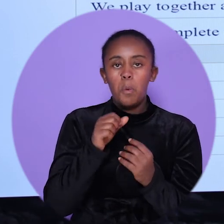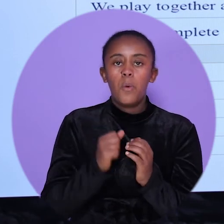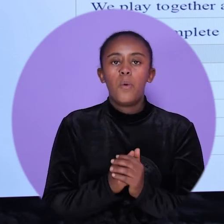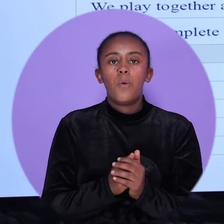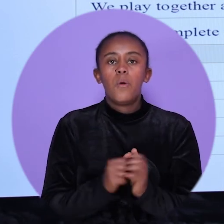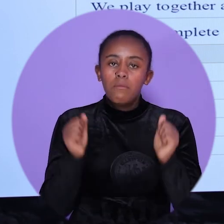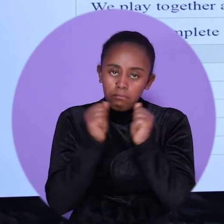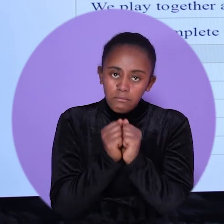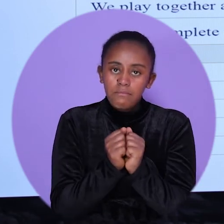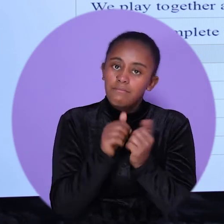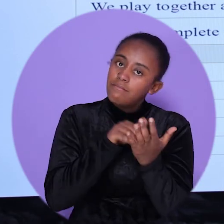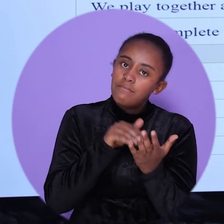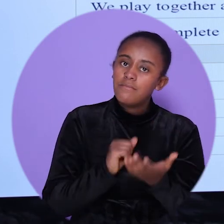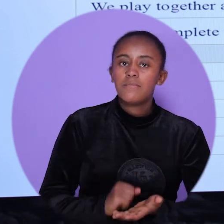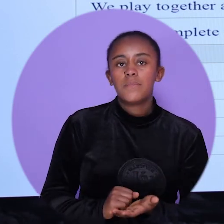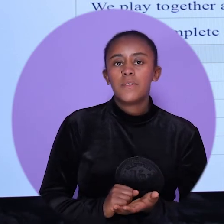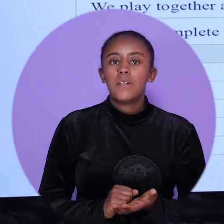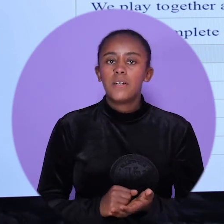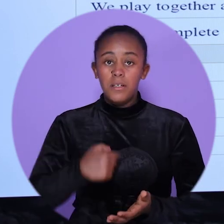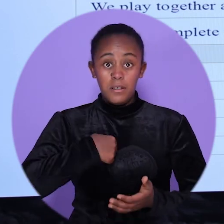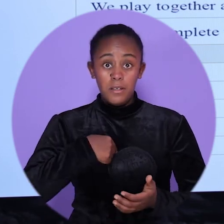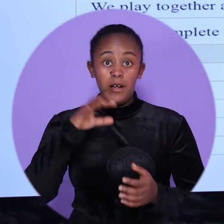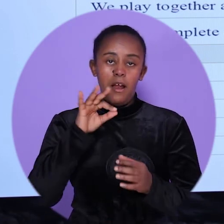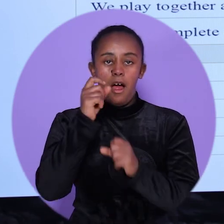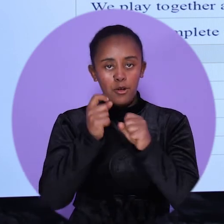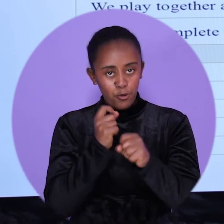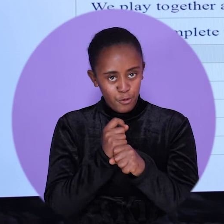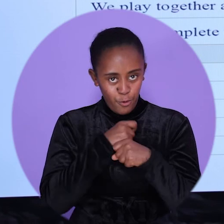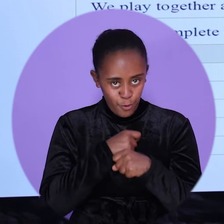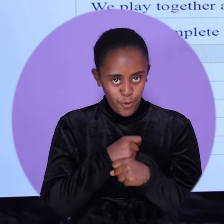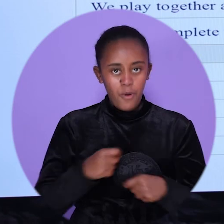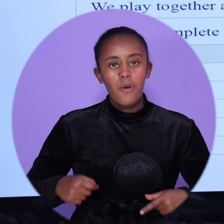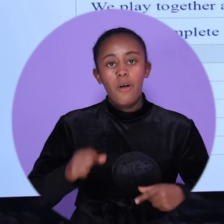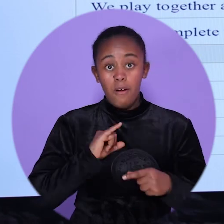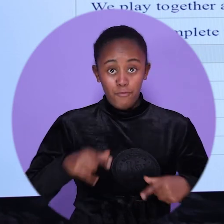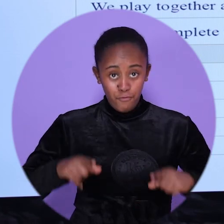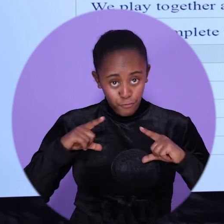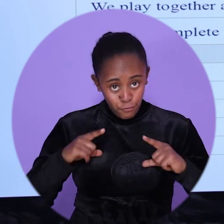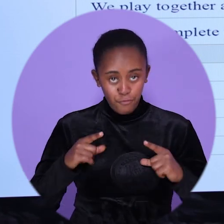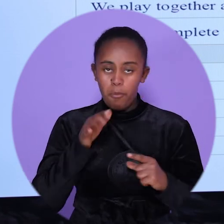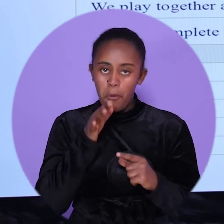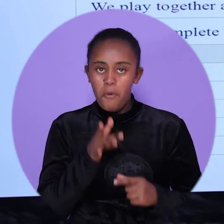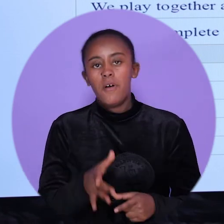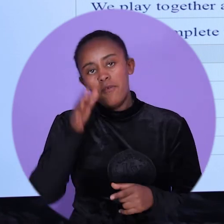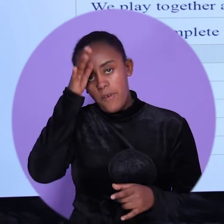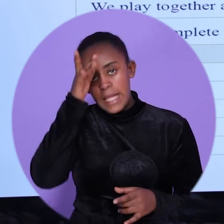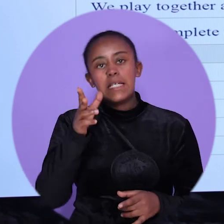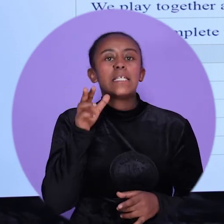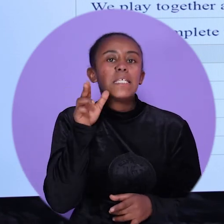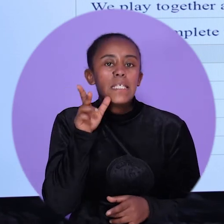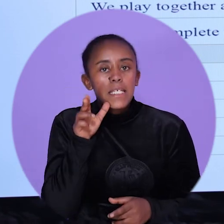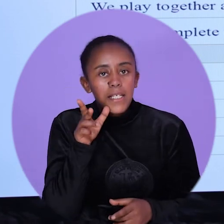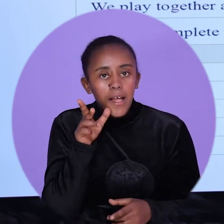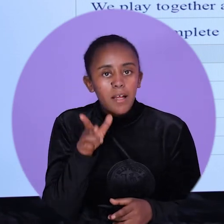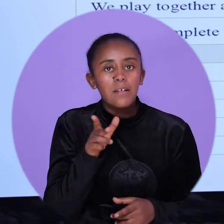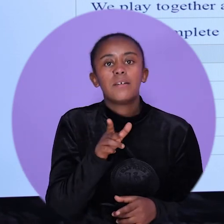Let me read it together, student. I am 9 years old. I live with my mother, father, sister,